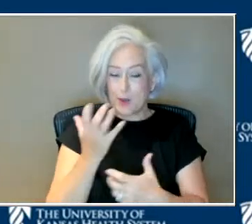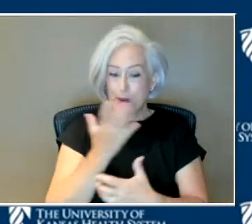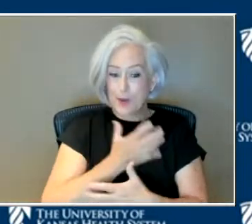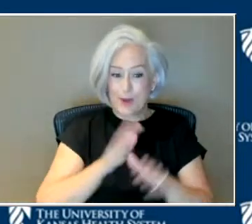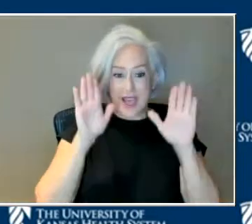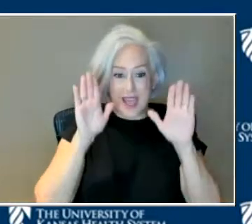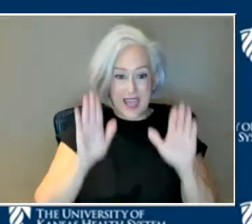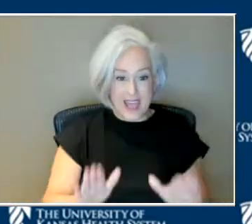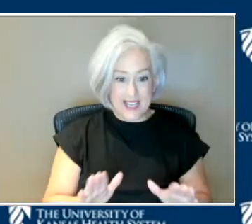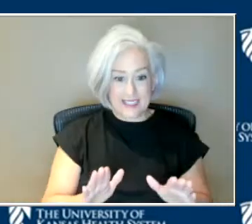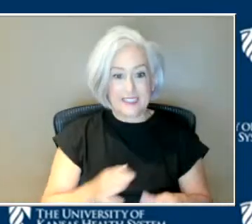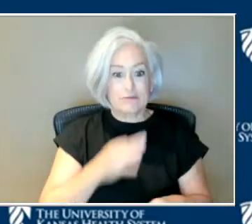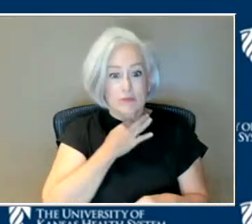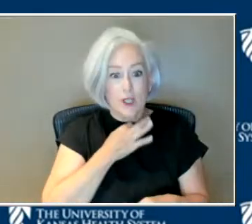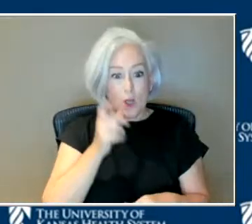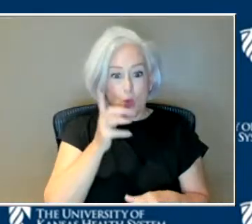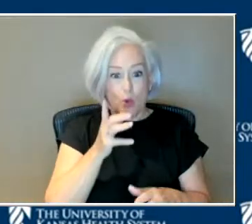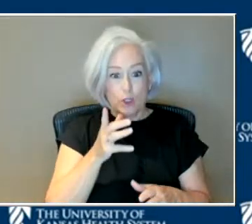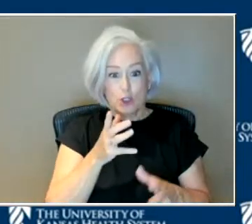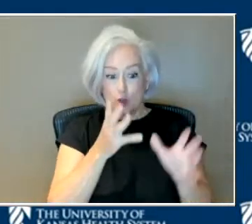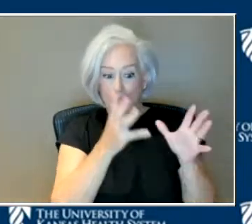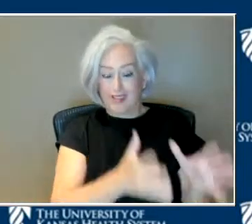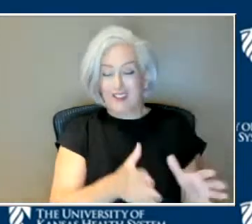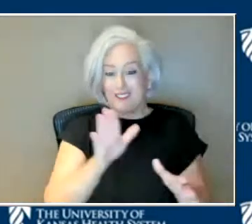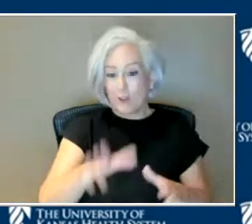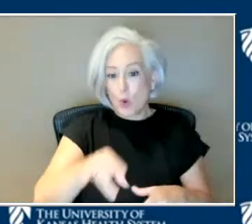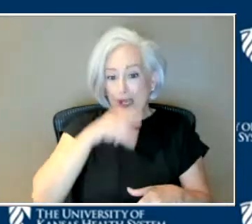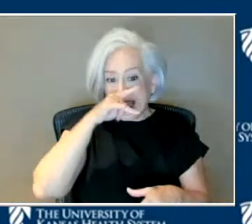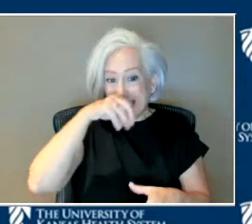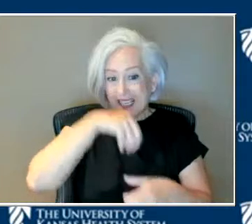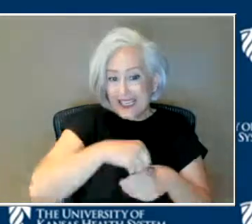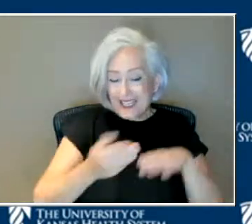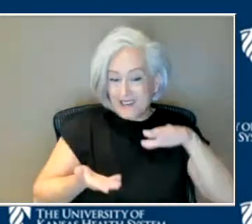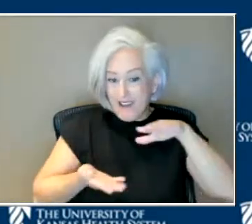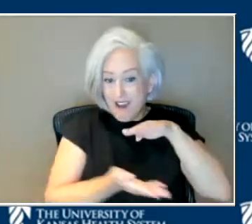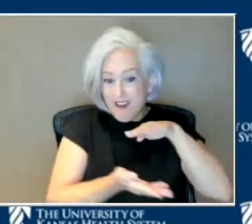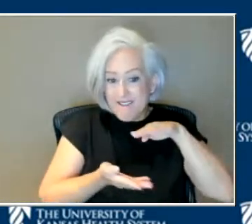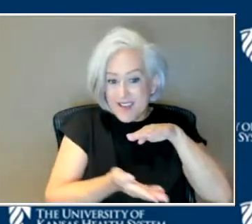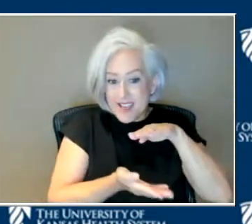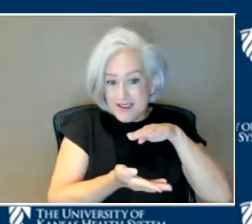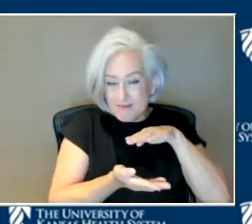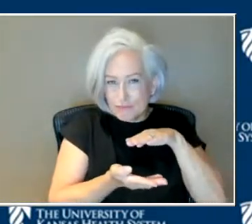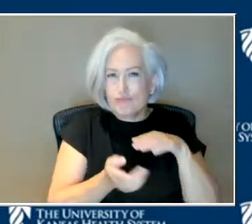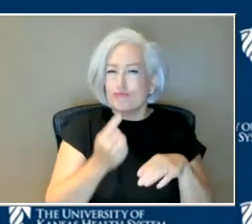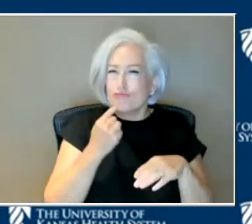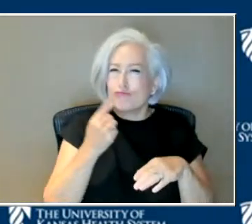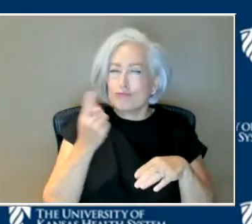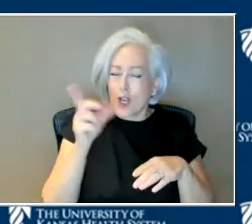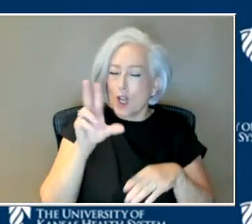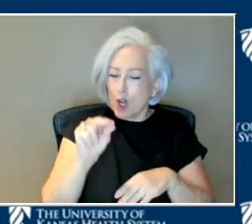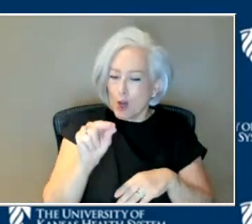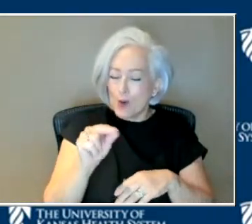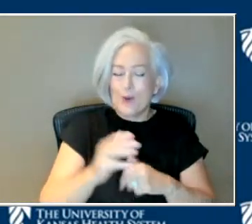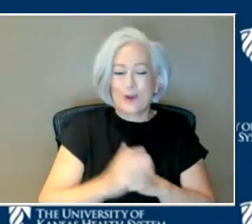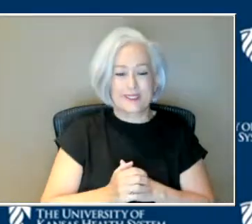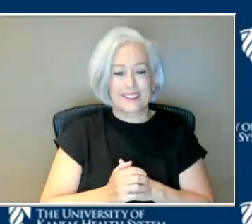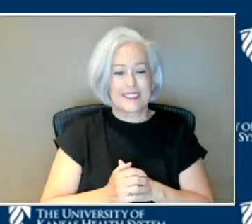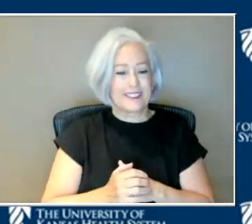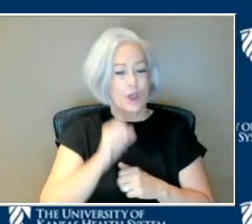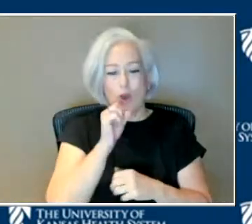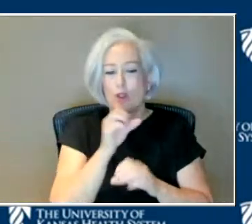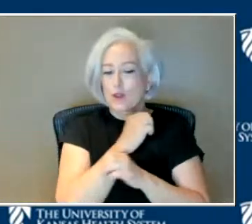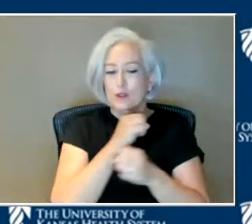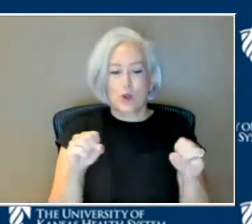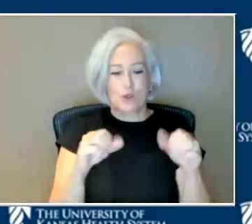question, would you leave your kid in an oven? And I'm pretty sure the answer is no. So that there just isn't a safe time limit to do